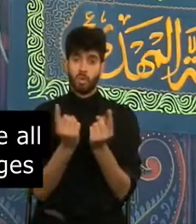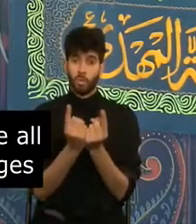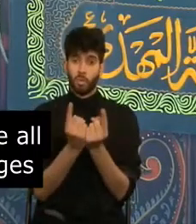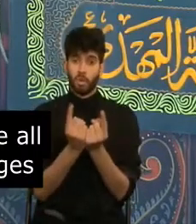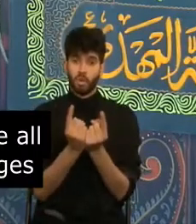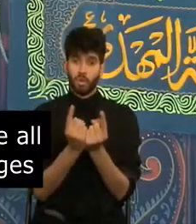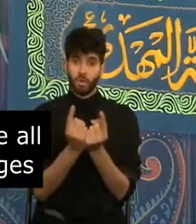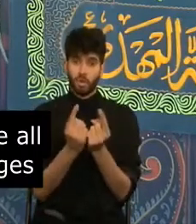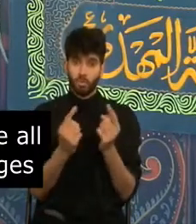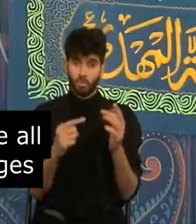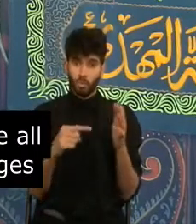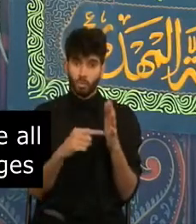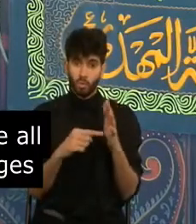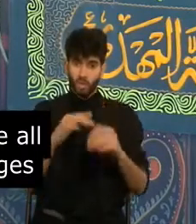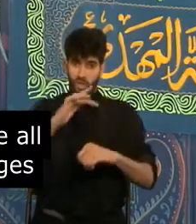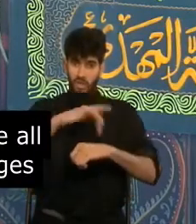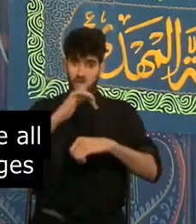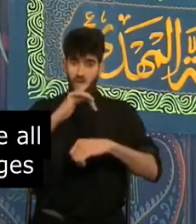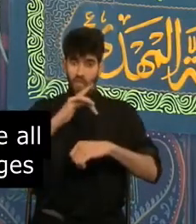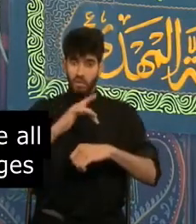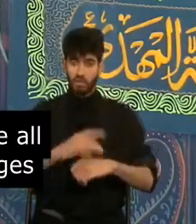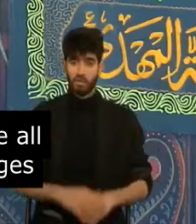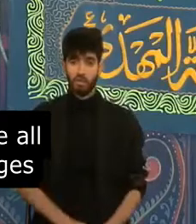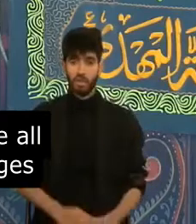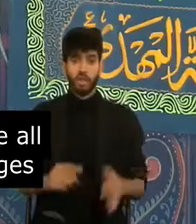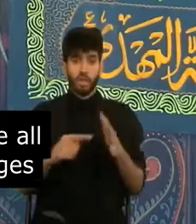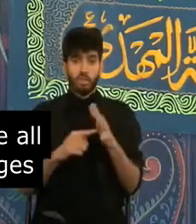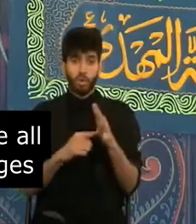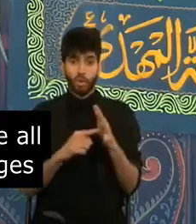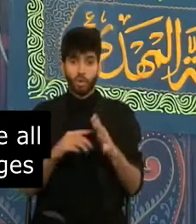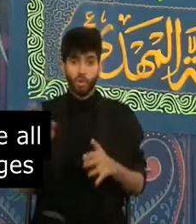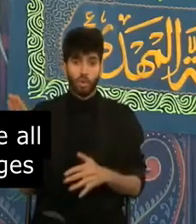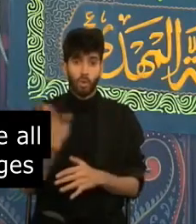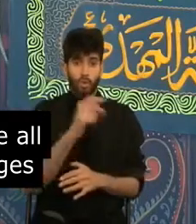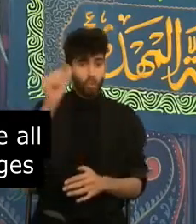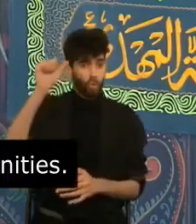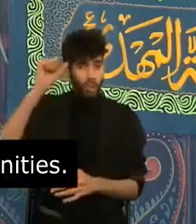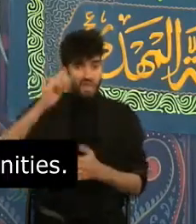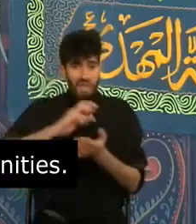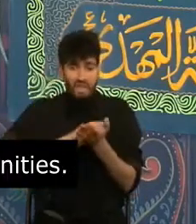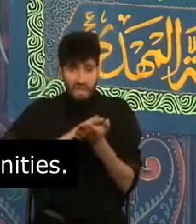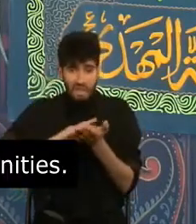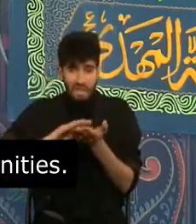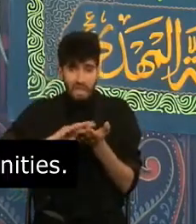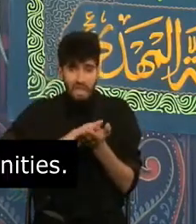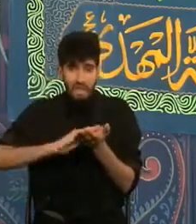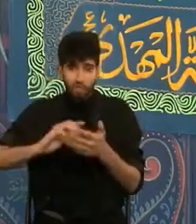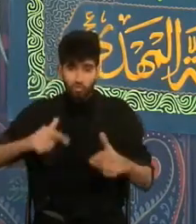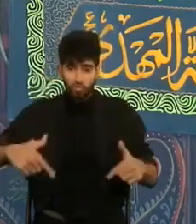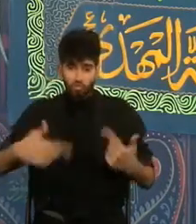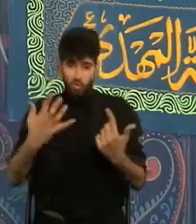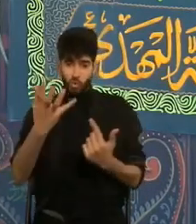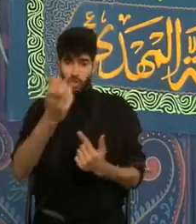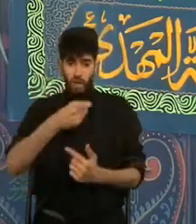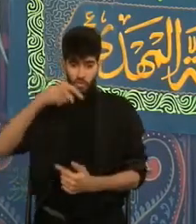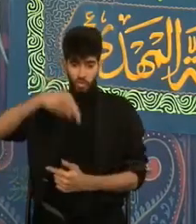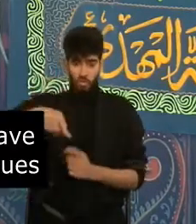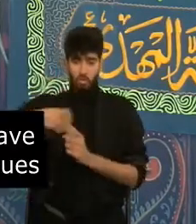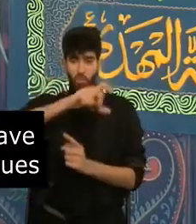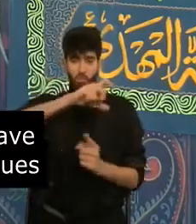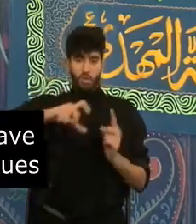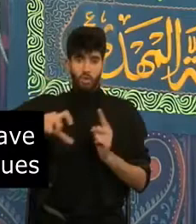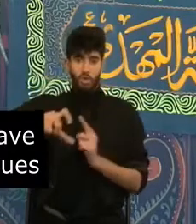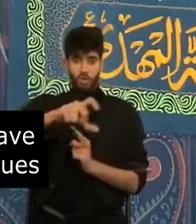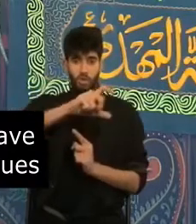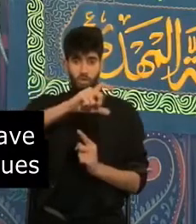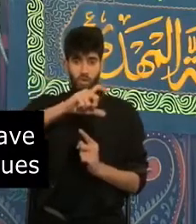And it's important that we all know clearly the challenges that we have in our communities.